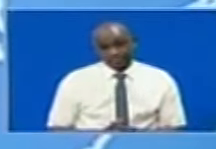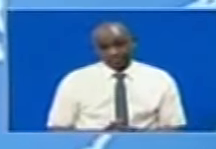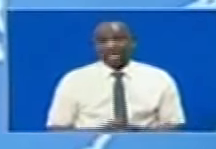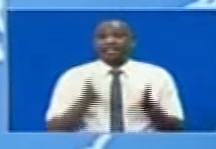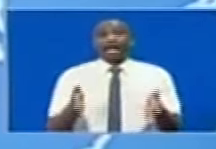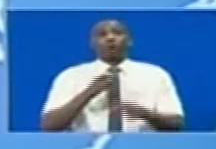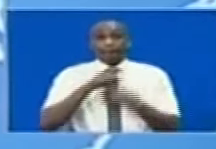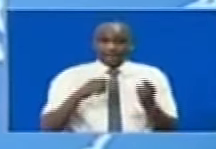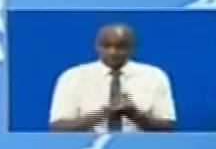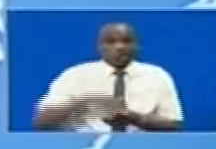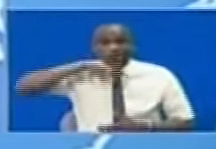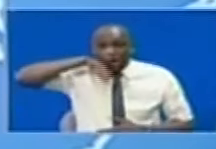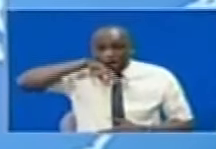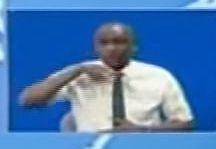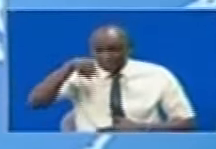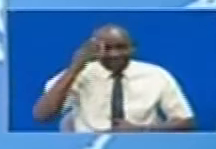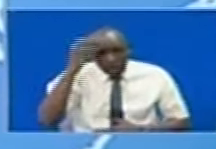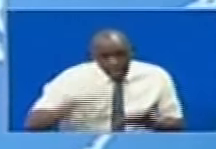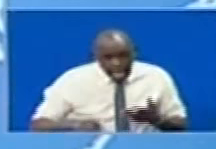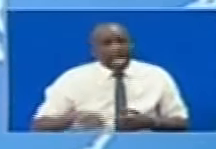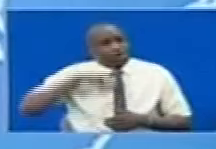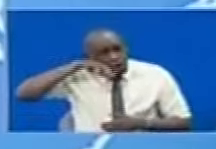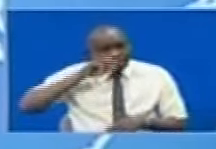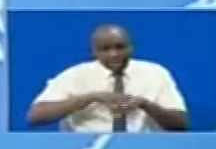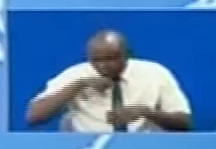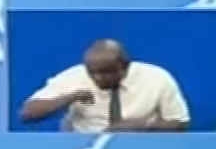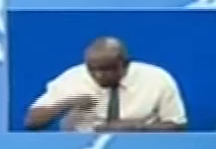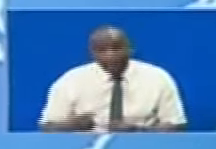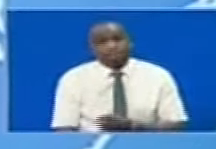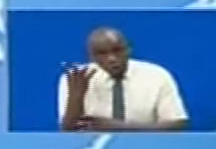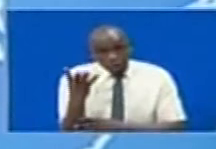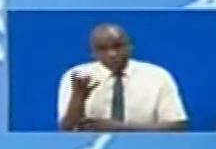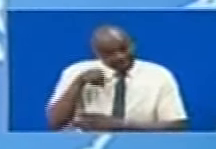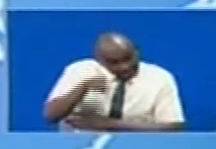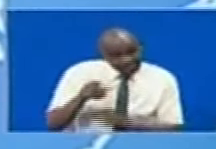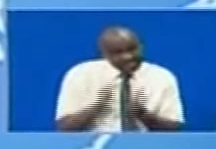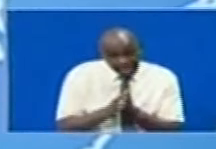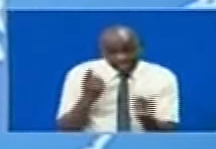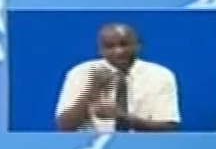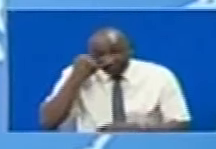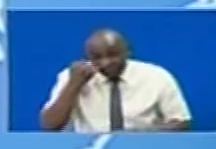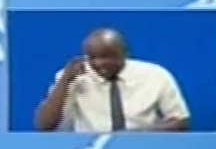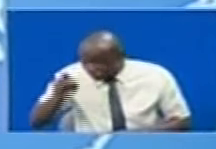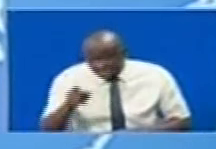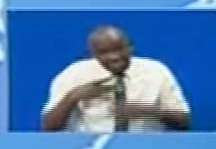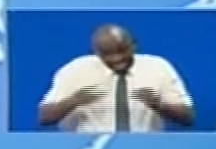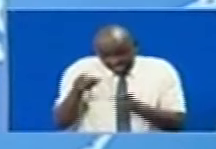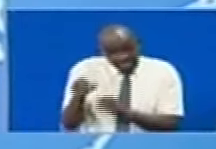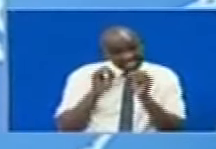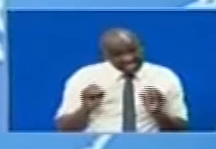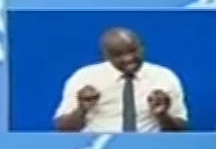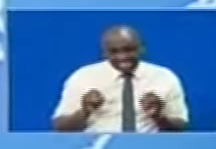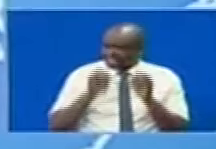To matters dogs now, and did you know that a dog sniffing out bombs, explosive or narcotics has absolutely no interest in